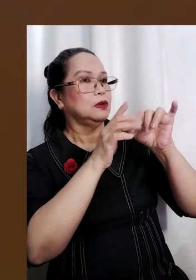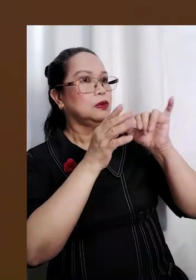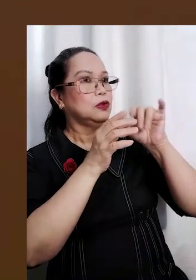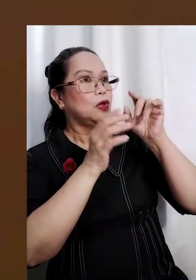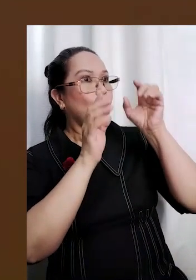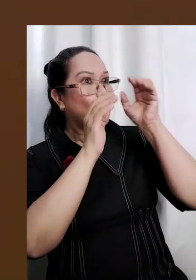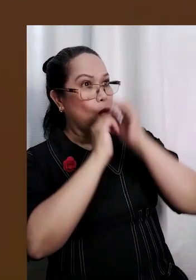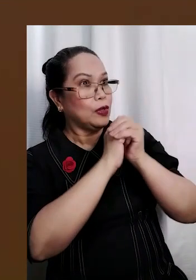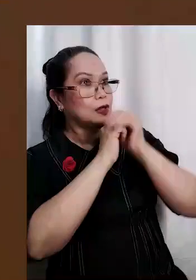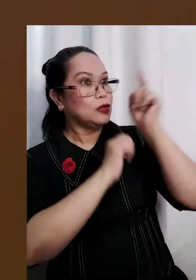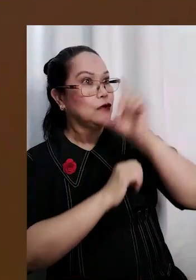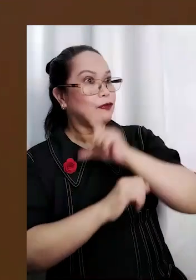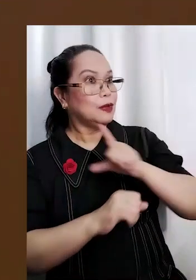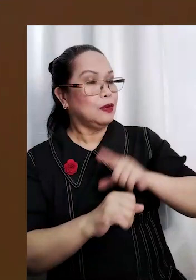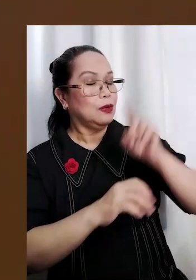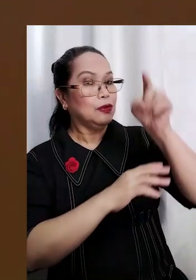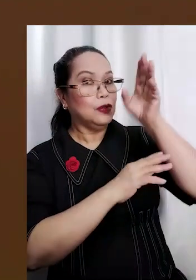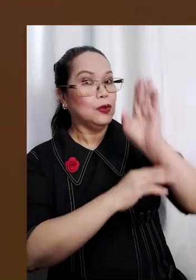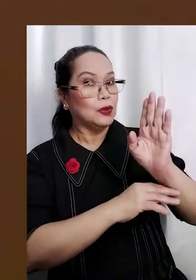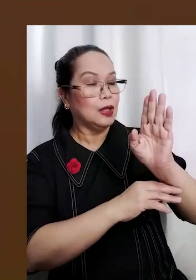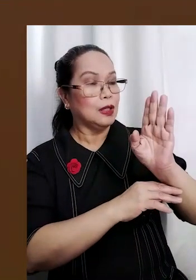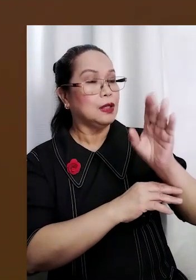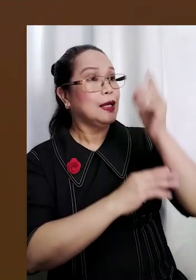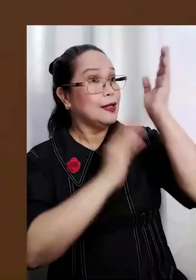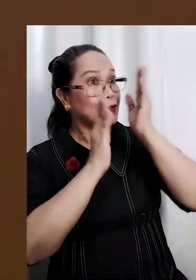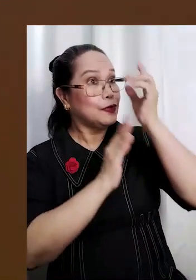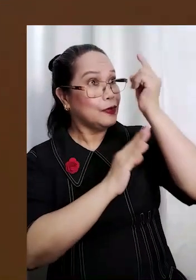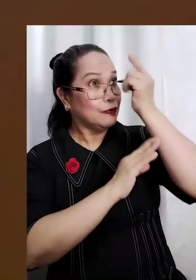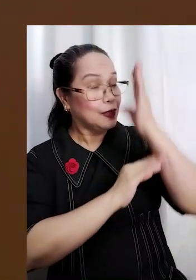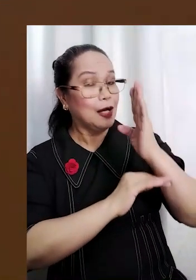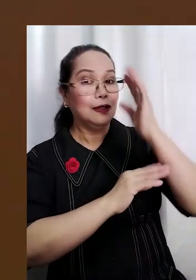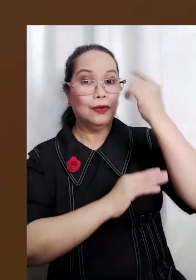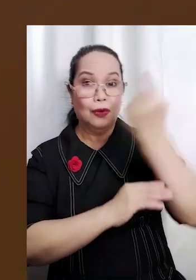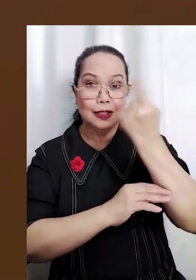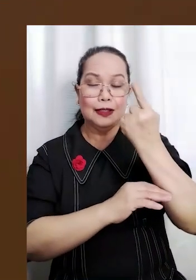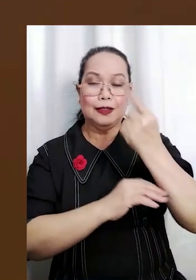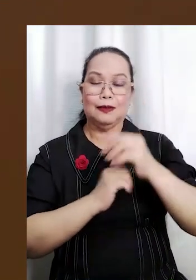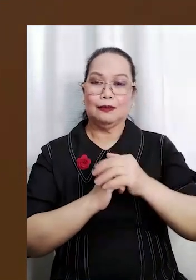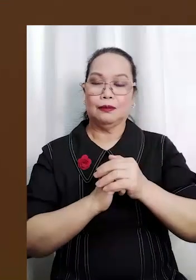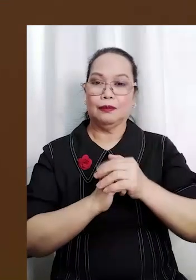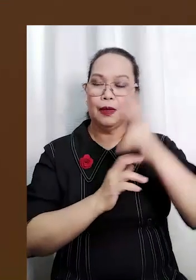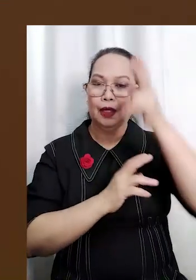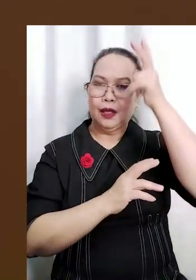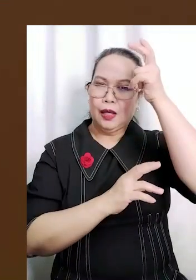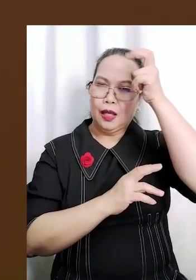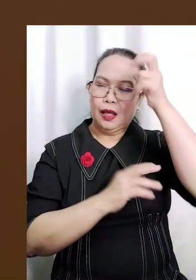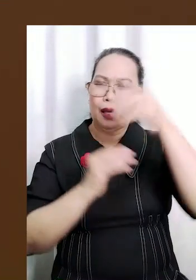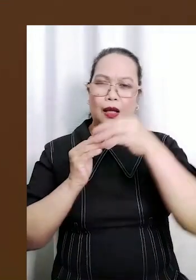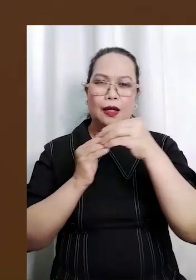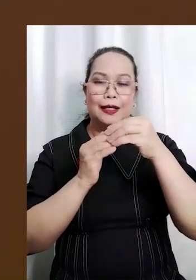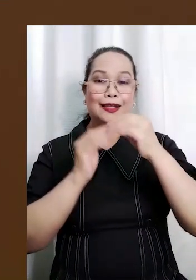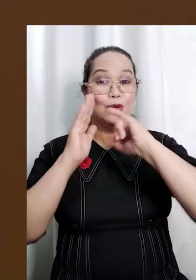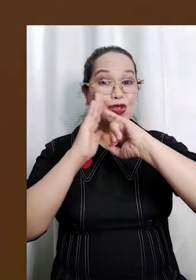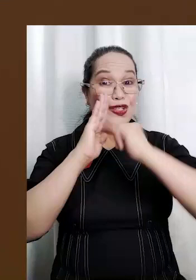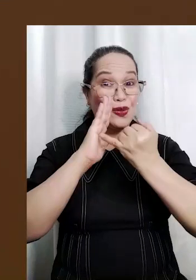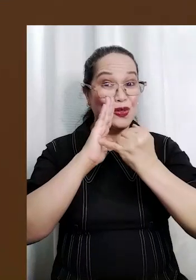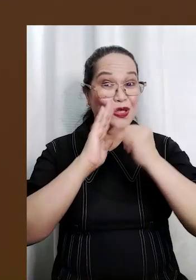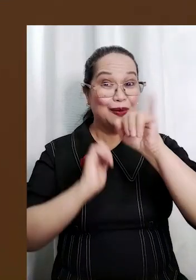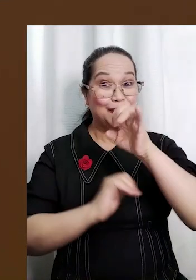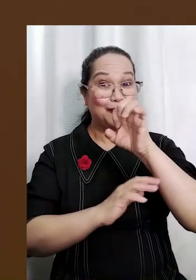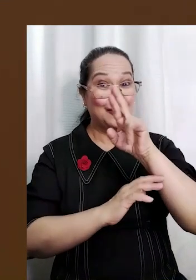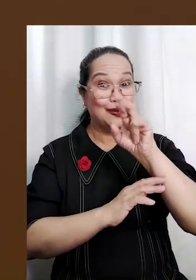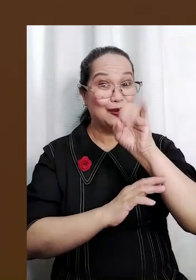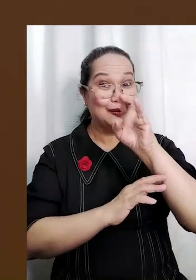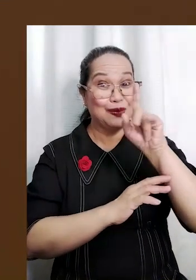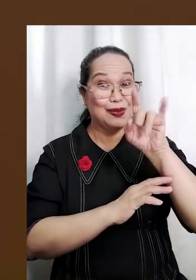It is written, "Worship the Lord your God and serve him only." The devil led him to Jerusalem and had